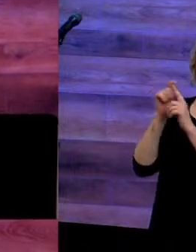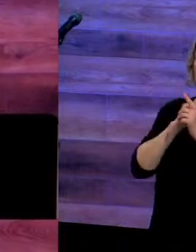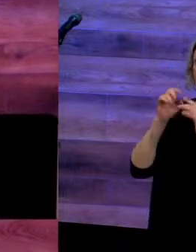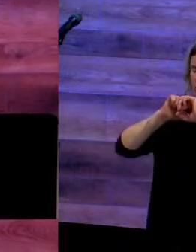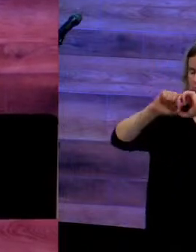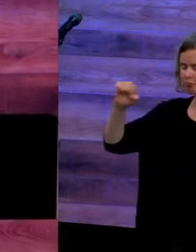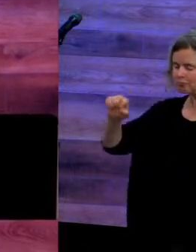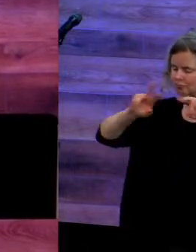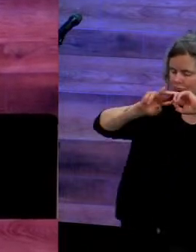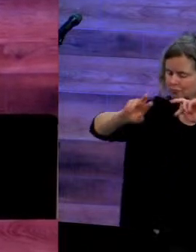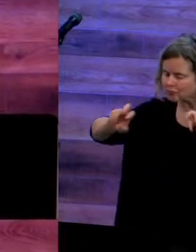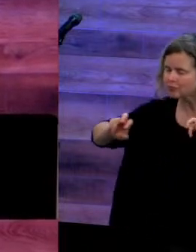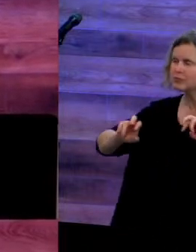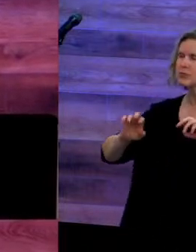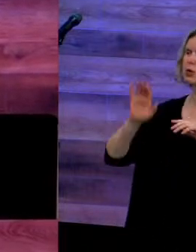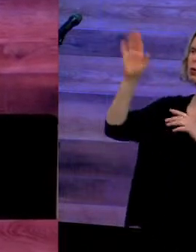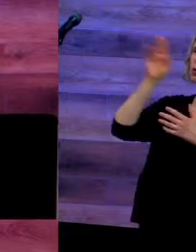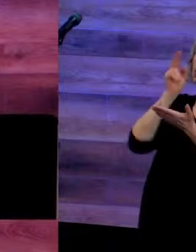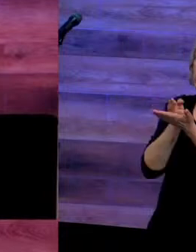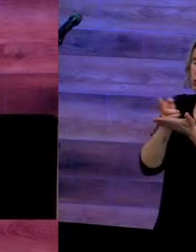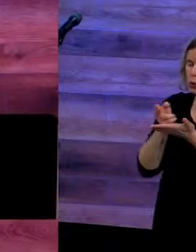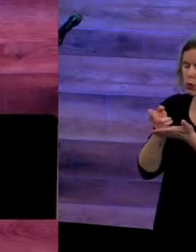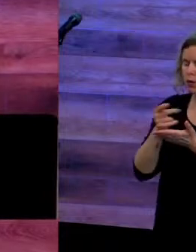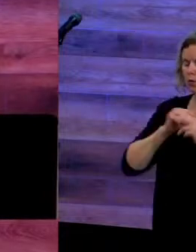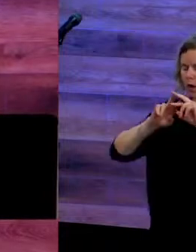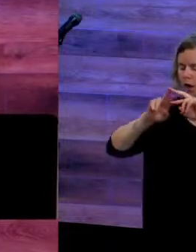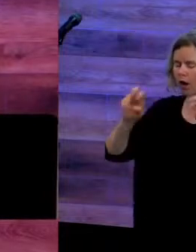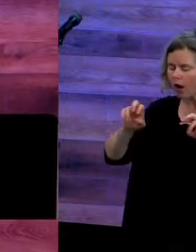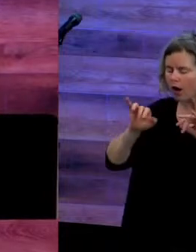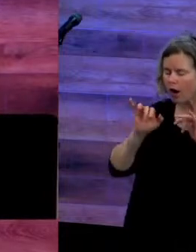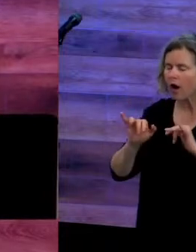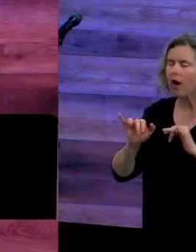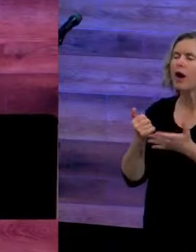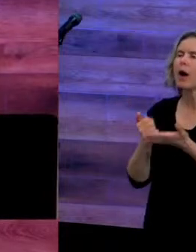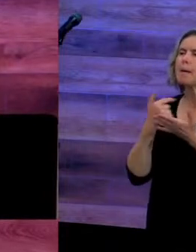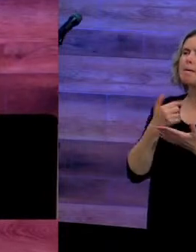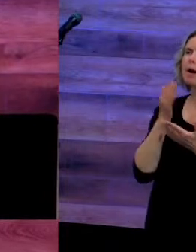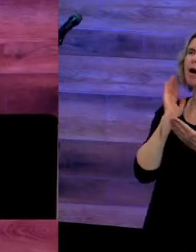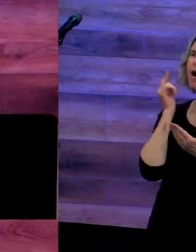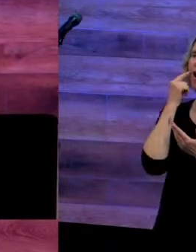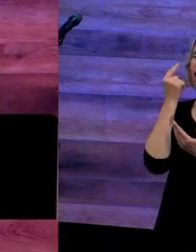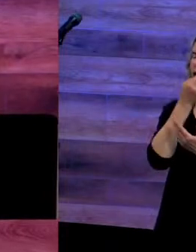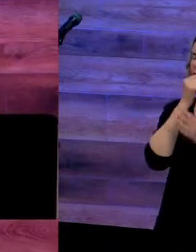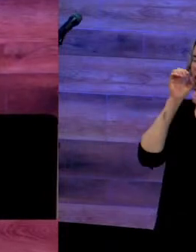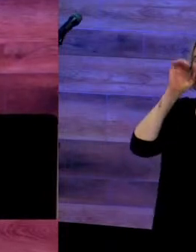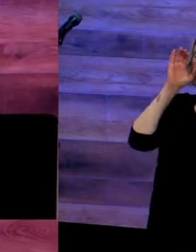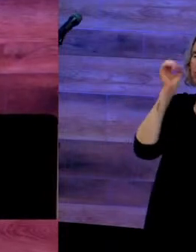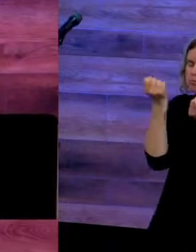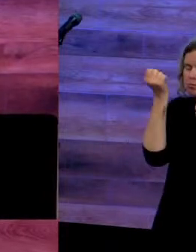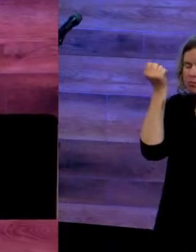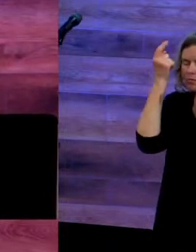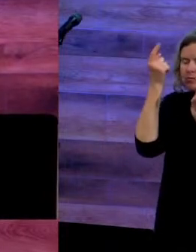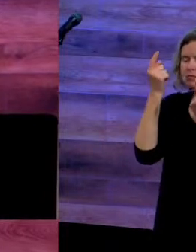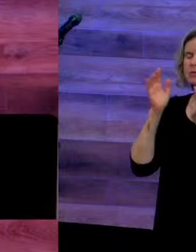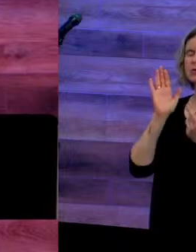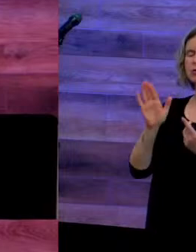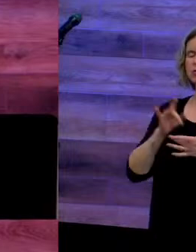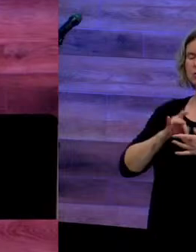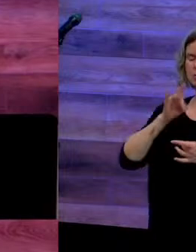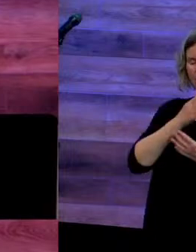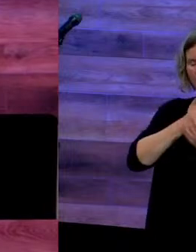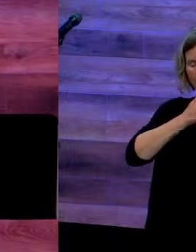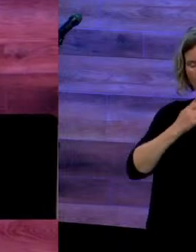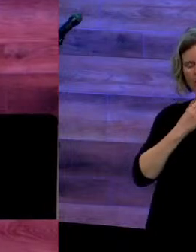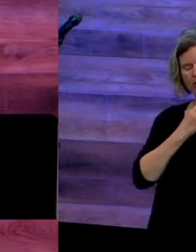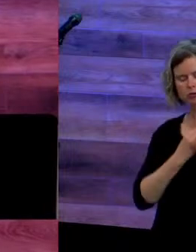And Father, I pray that as we open the Bible, that you would also open our eyes, and that your spirit would soften our